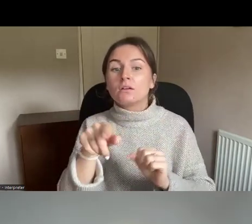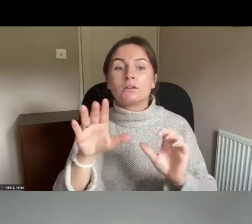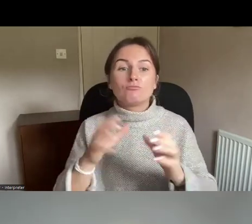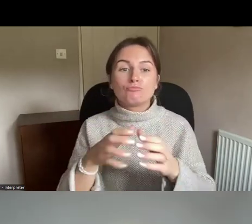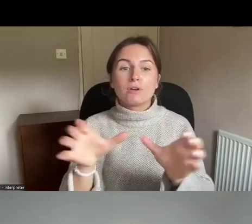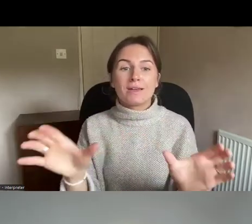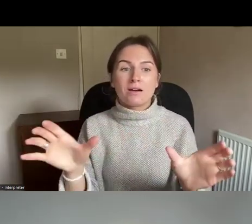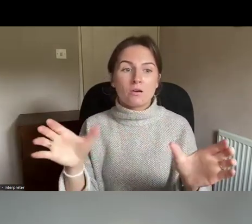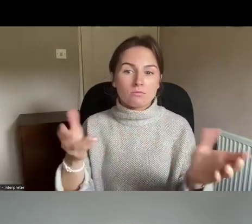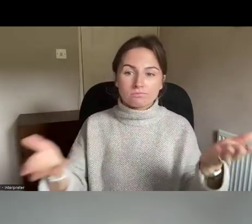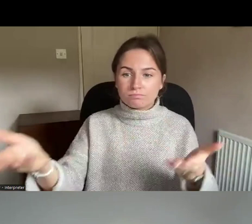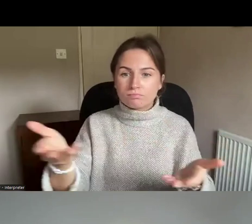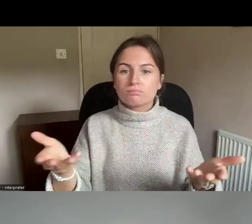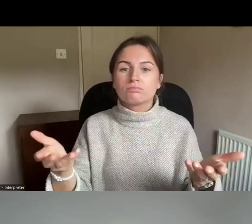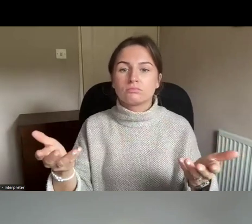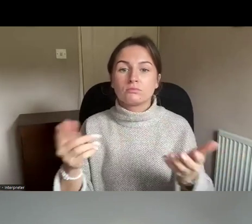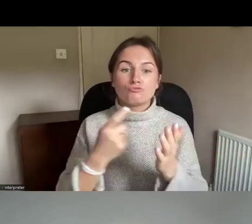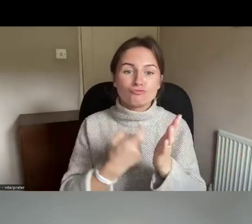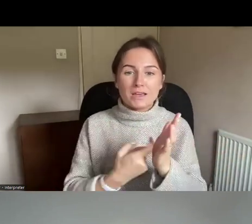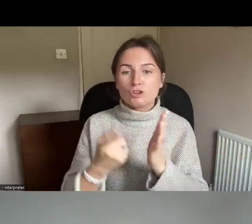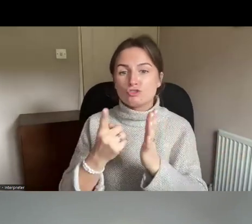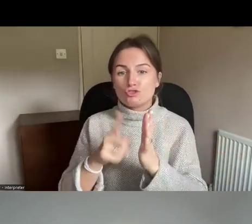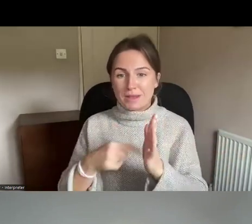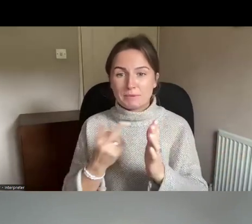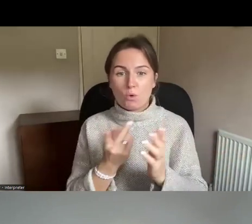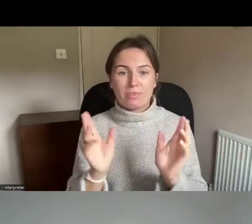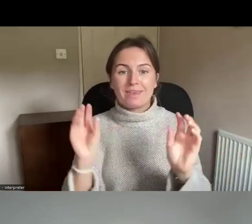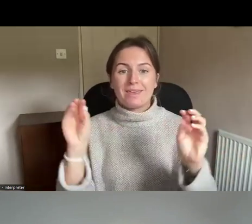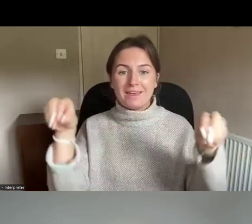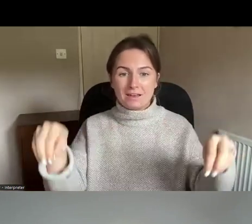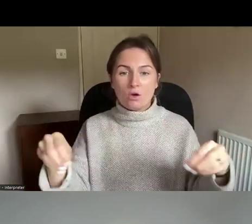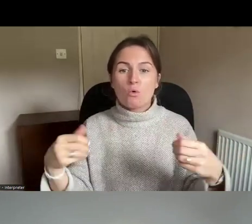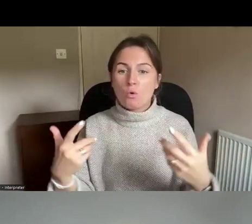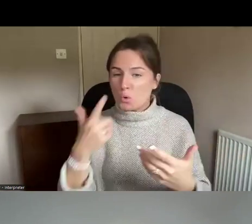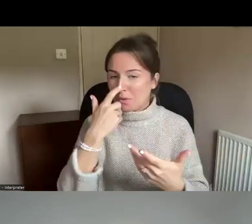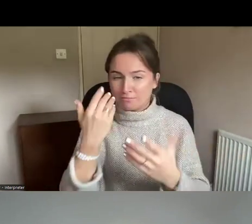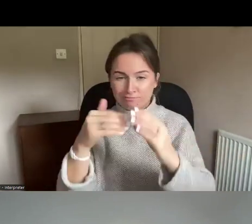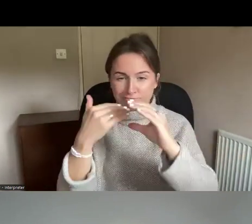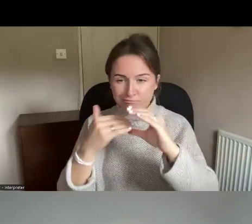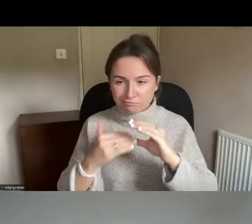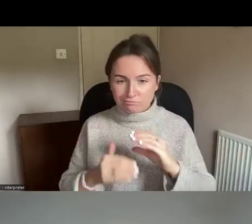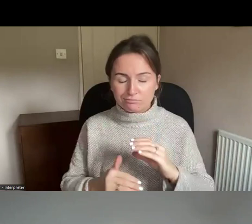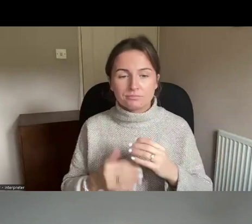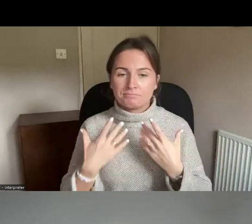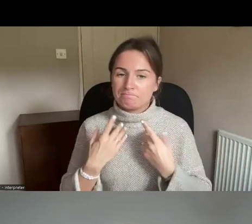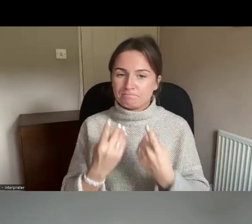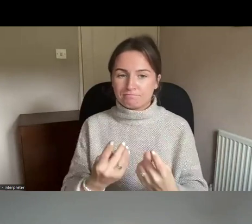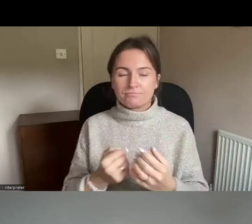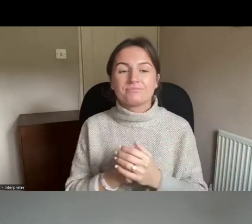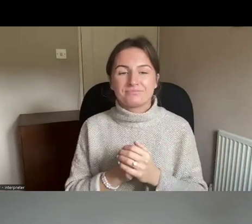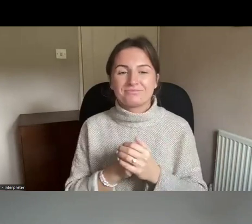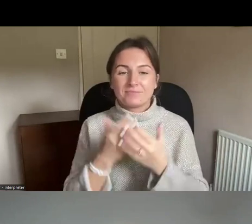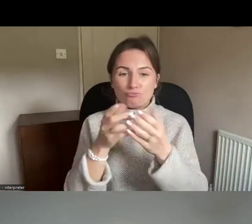be attended by Ria and James, or alternatively, you can just use the chat function. In the breakout